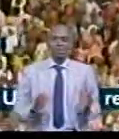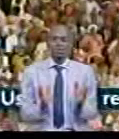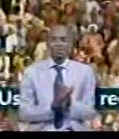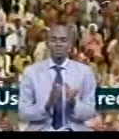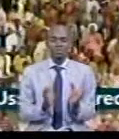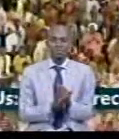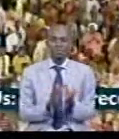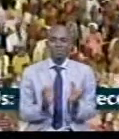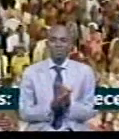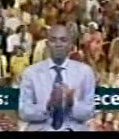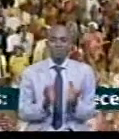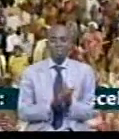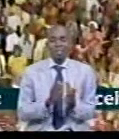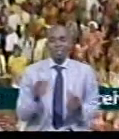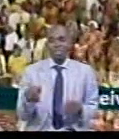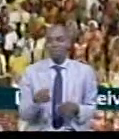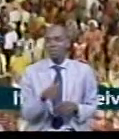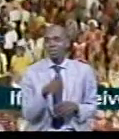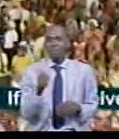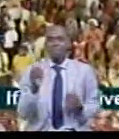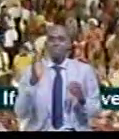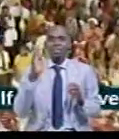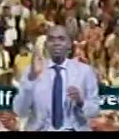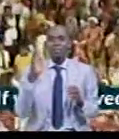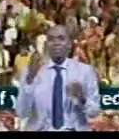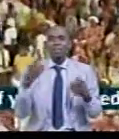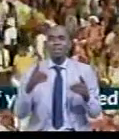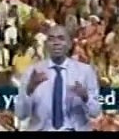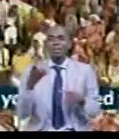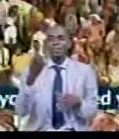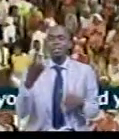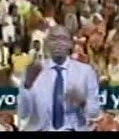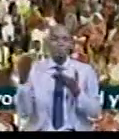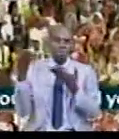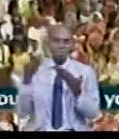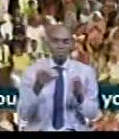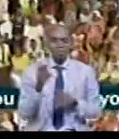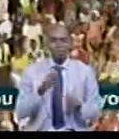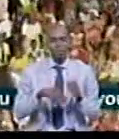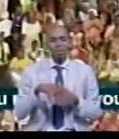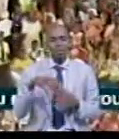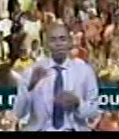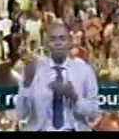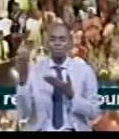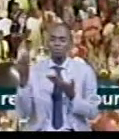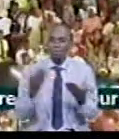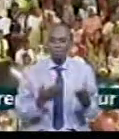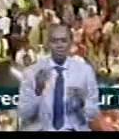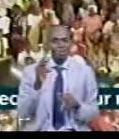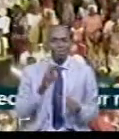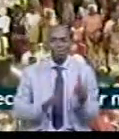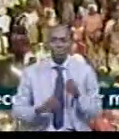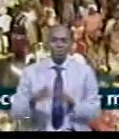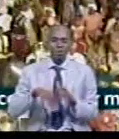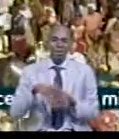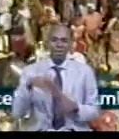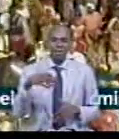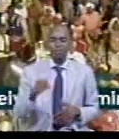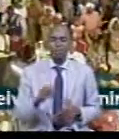Another clutch is over there. Bring them out. Bring them out.